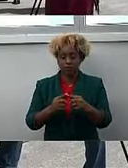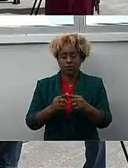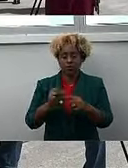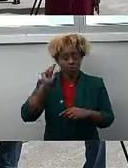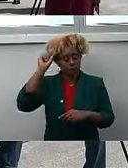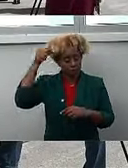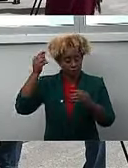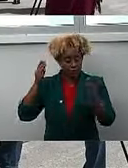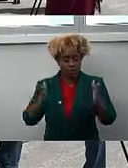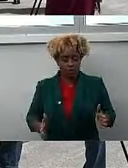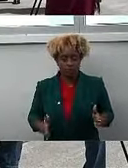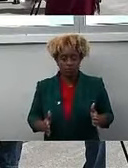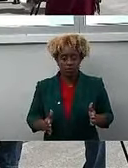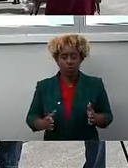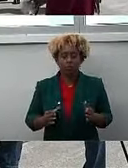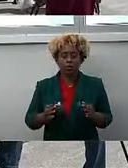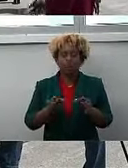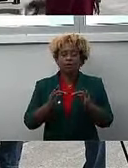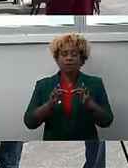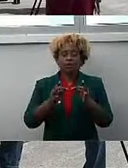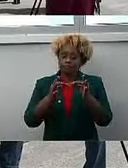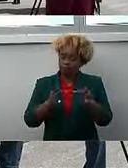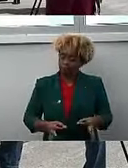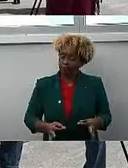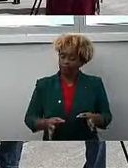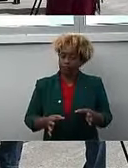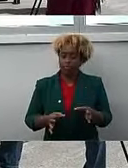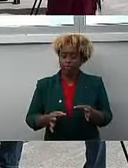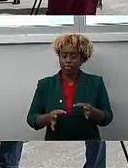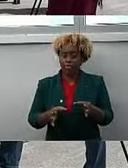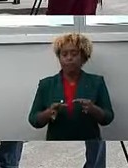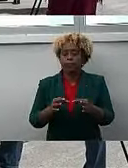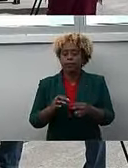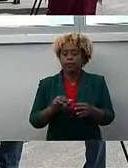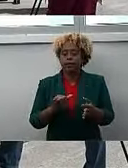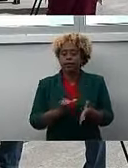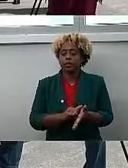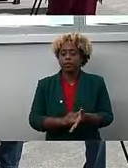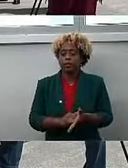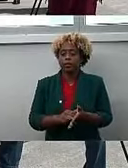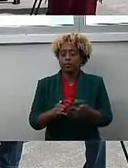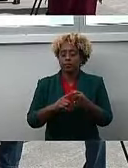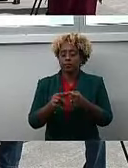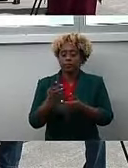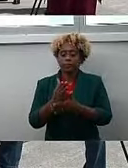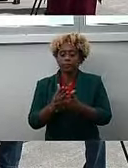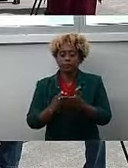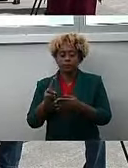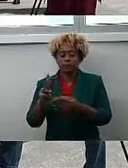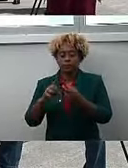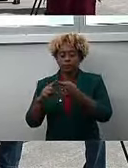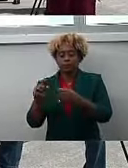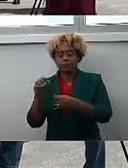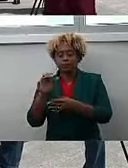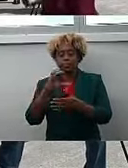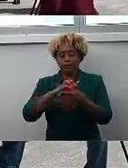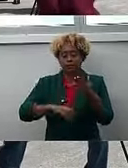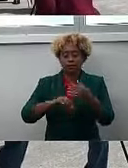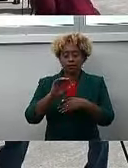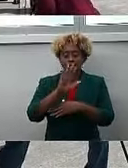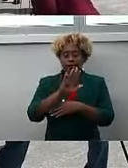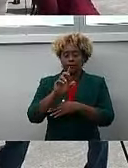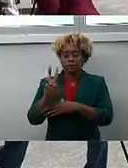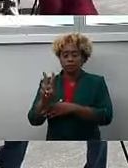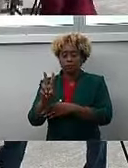by proclamation appoint. And whereas it is further provided by subsection 2 of section 51 of the Constitution of